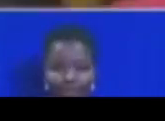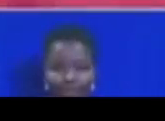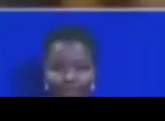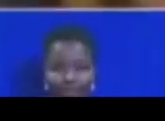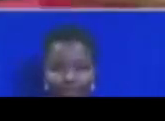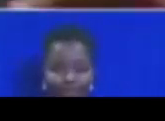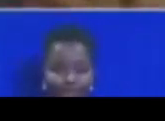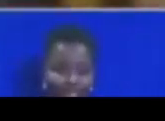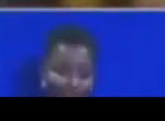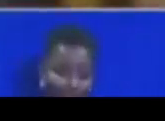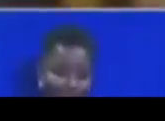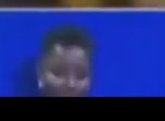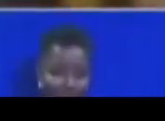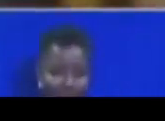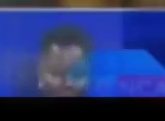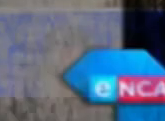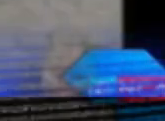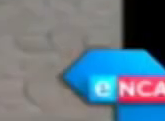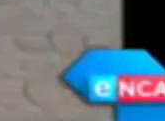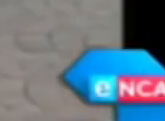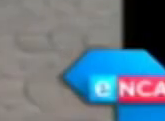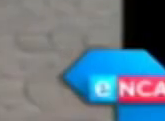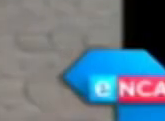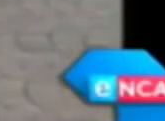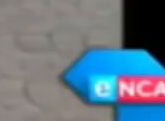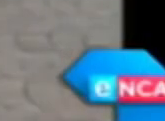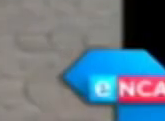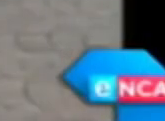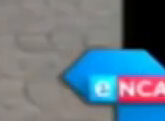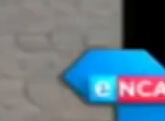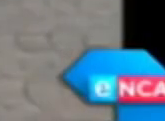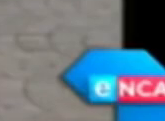Minister would have fallen. She's still sleeping.